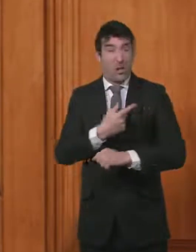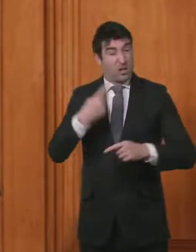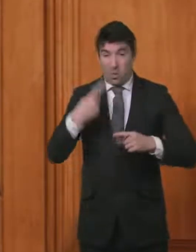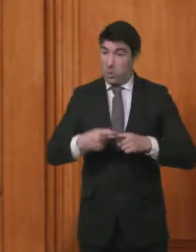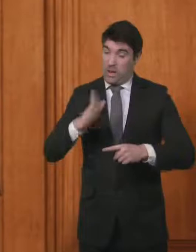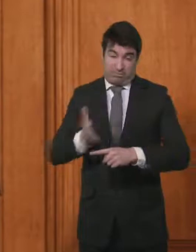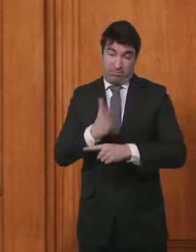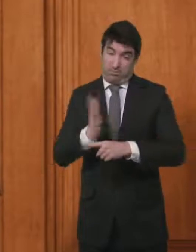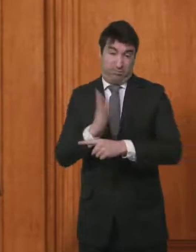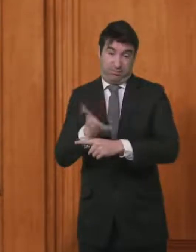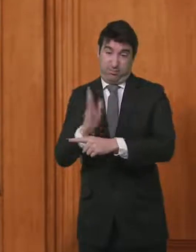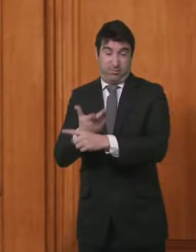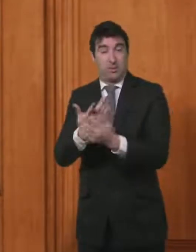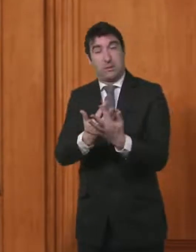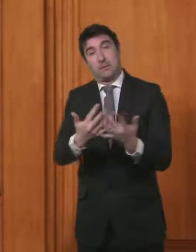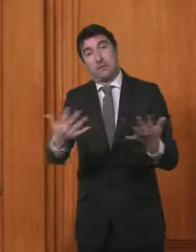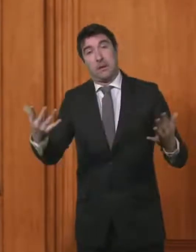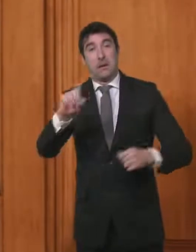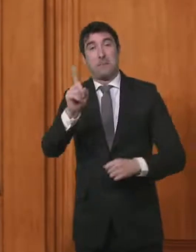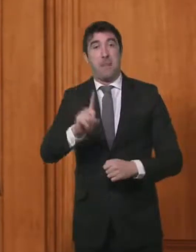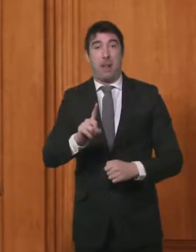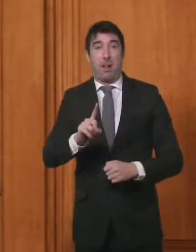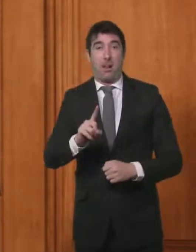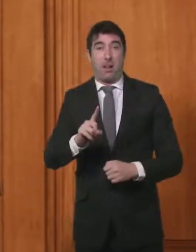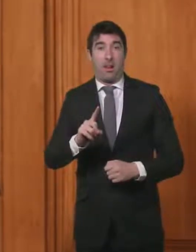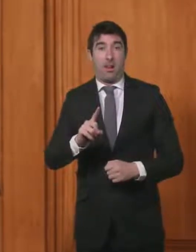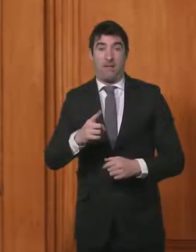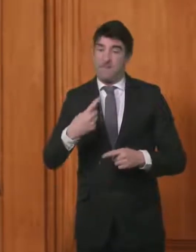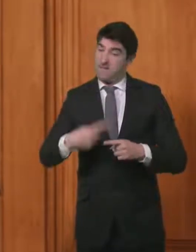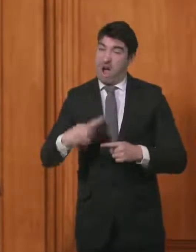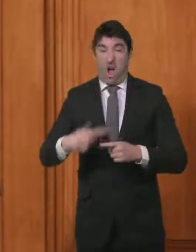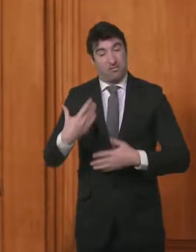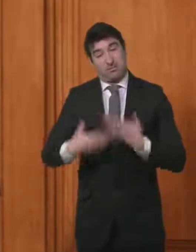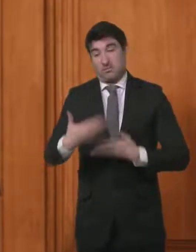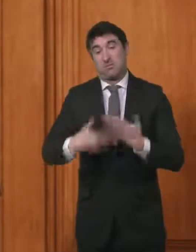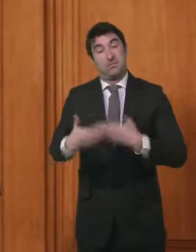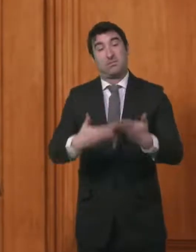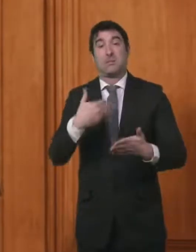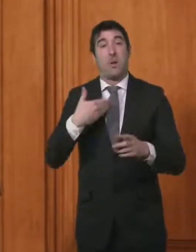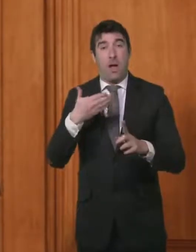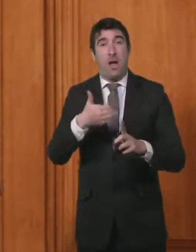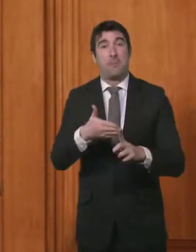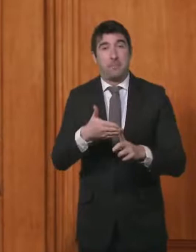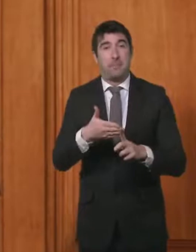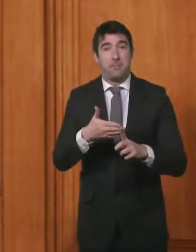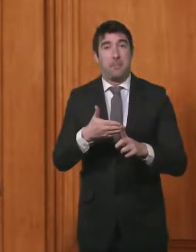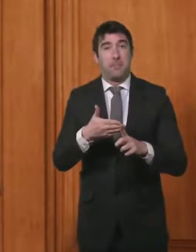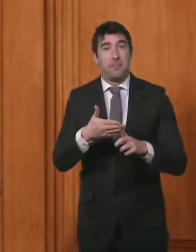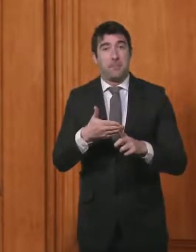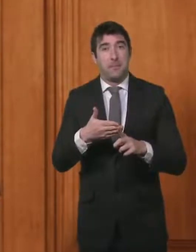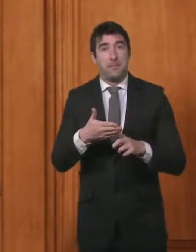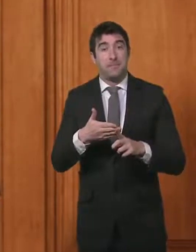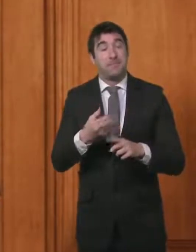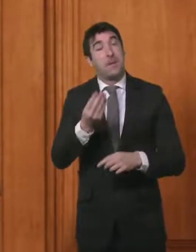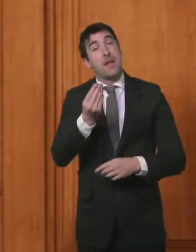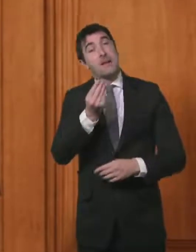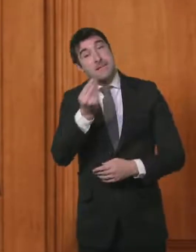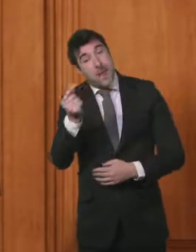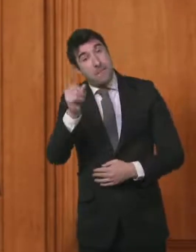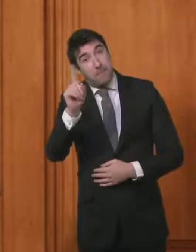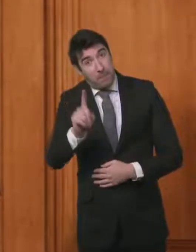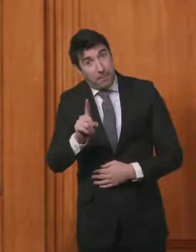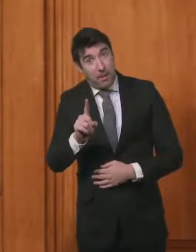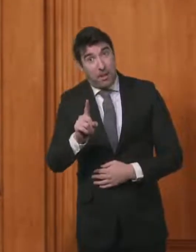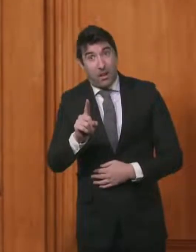There will always be, unfortunately, people who have been exposed to an infectious disease who are then